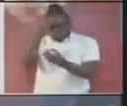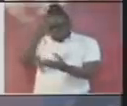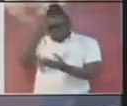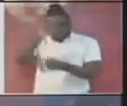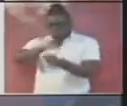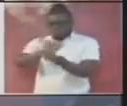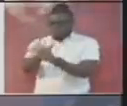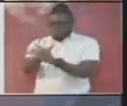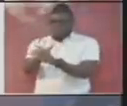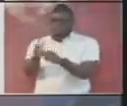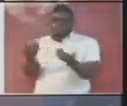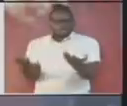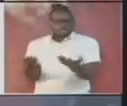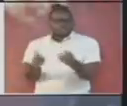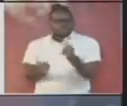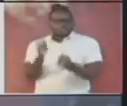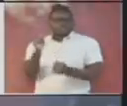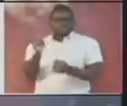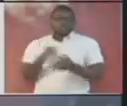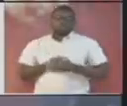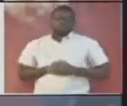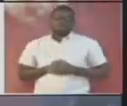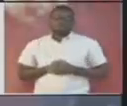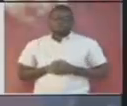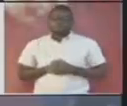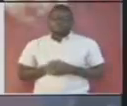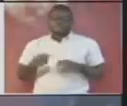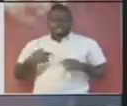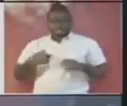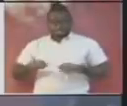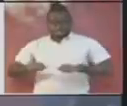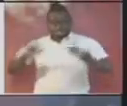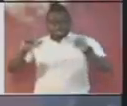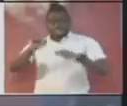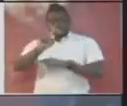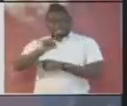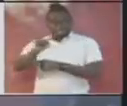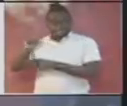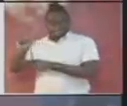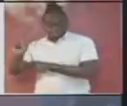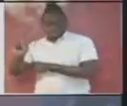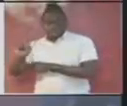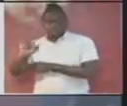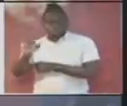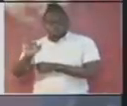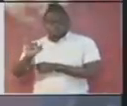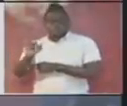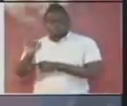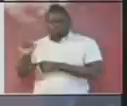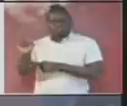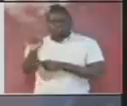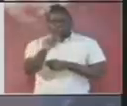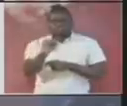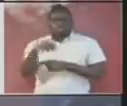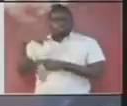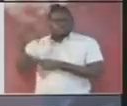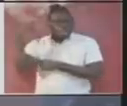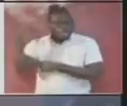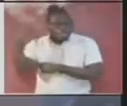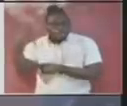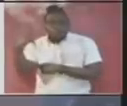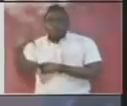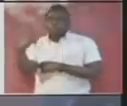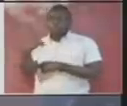you live coverage on TTT, Talk City 91.1 FM, and on Facebook at TTT Live Online. We go now to the Manager